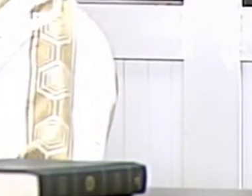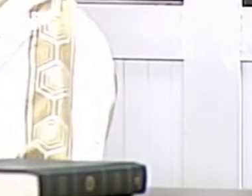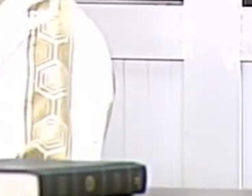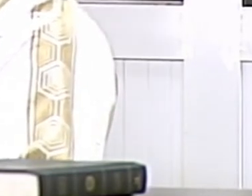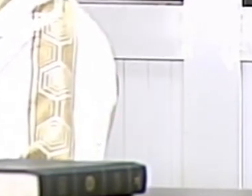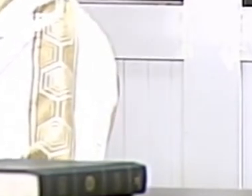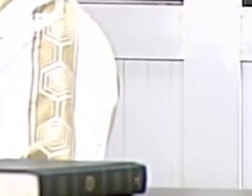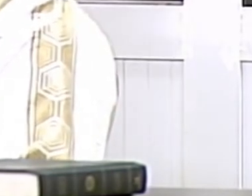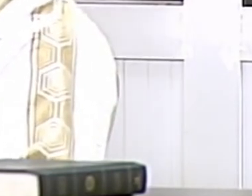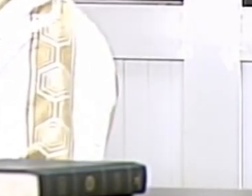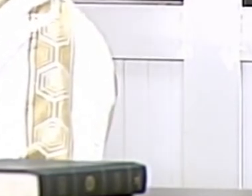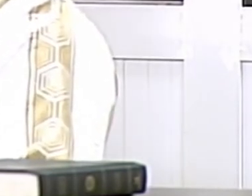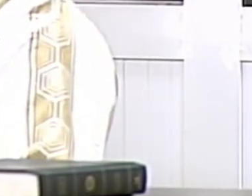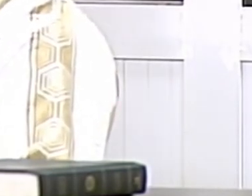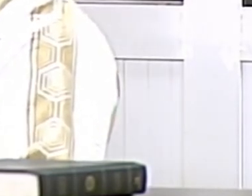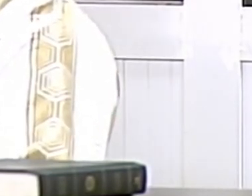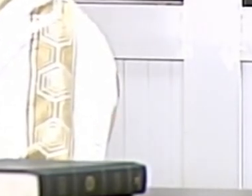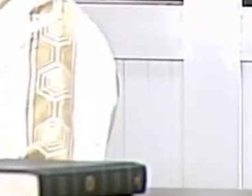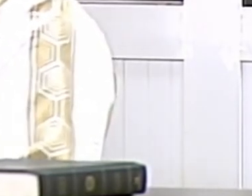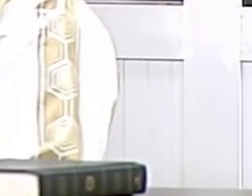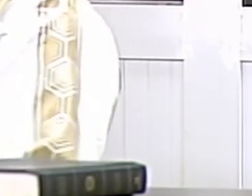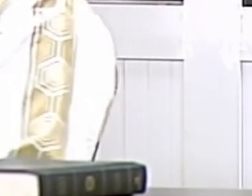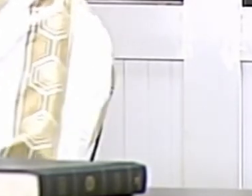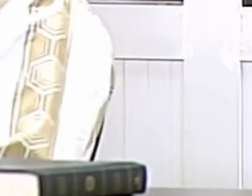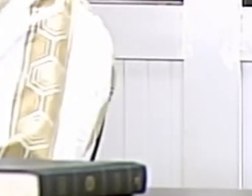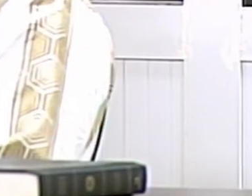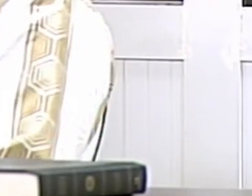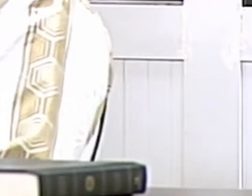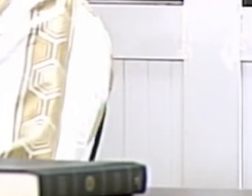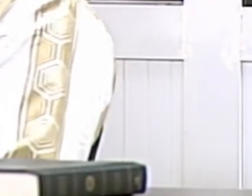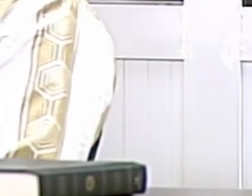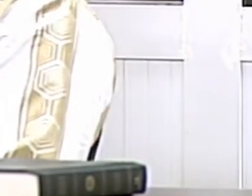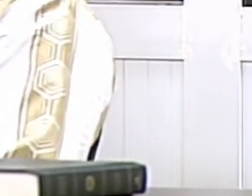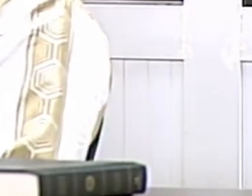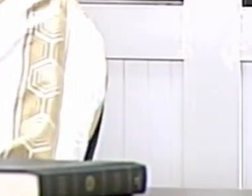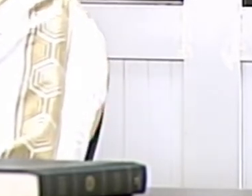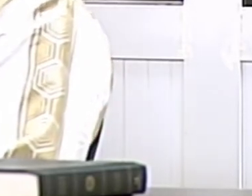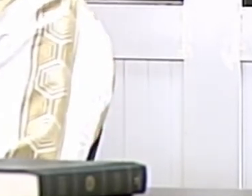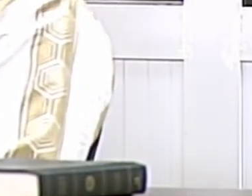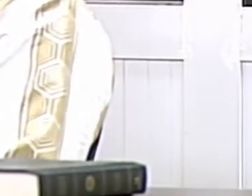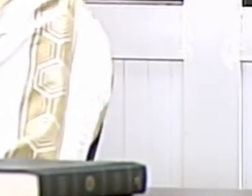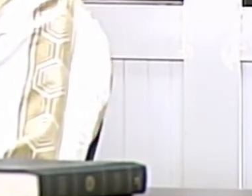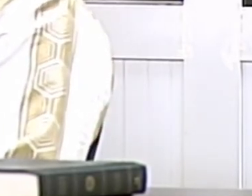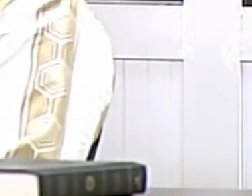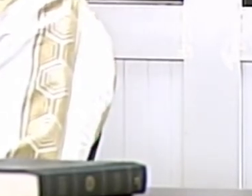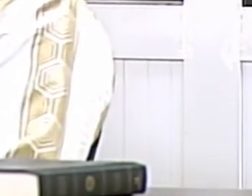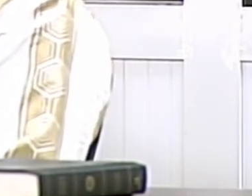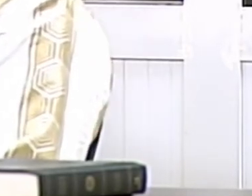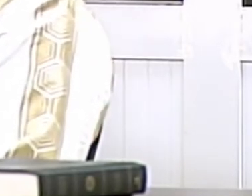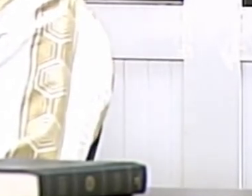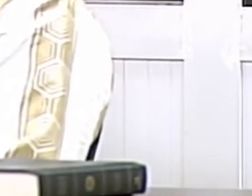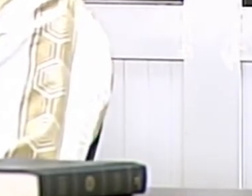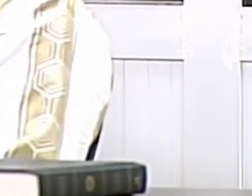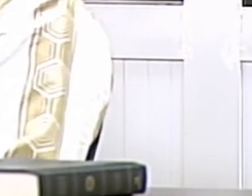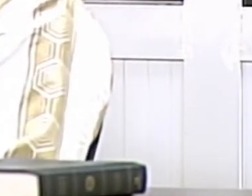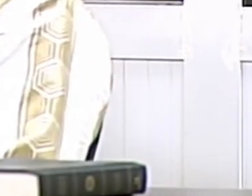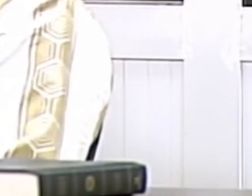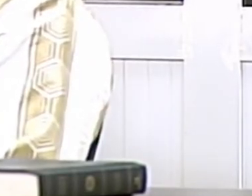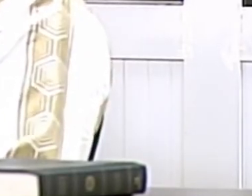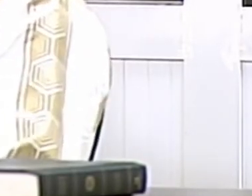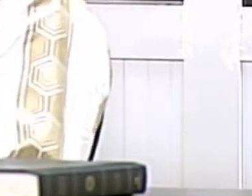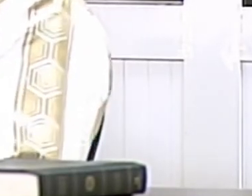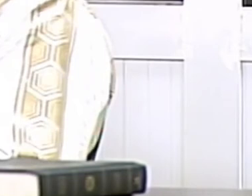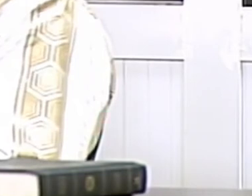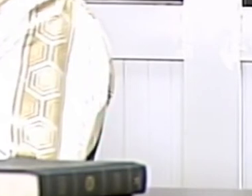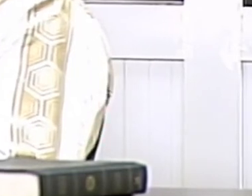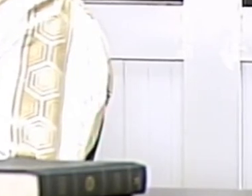the time when you'll find only two doctors on call in the hospital. Jamono jojje nak ñaari docteur rek nga daan fekk ñu nekk ci l'hôpital